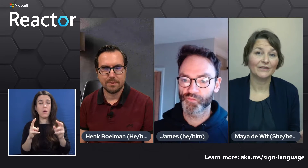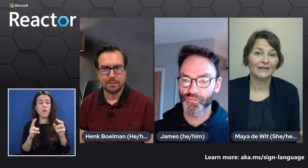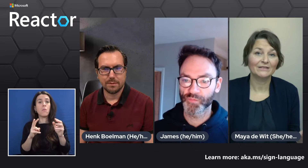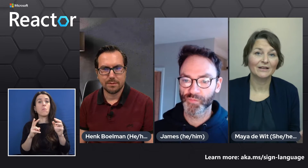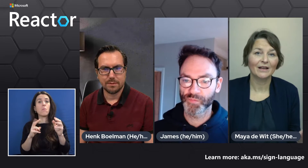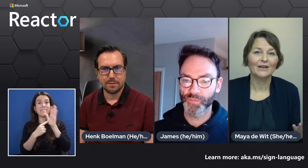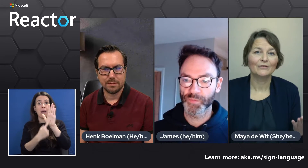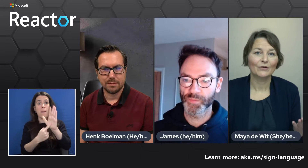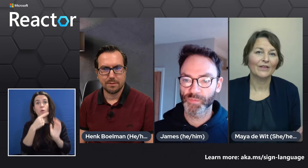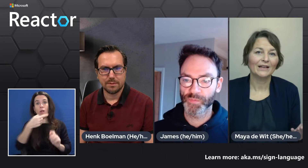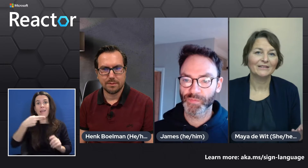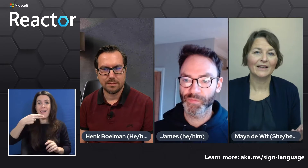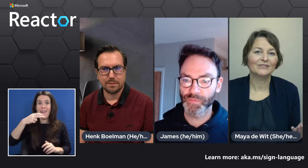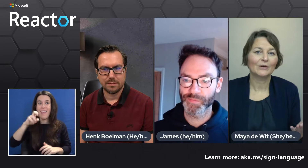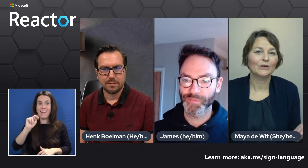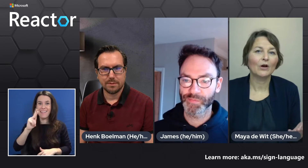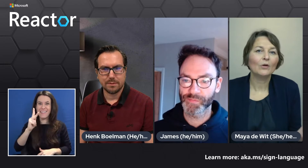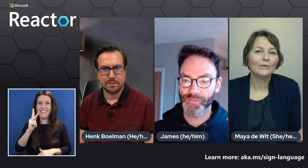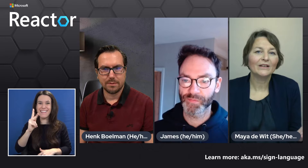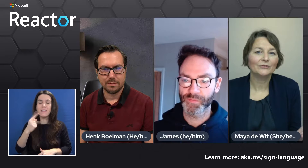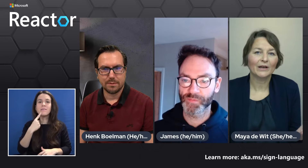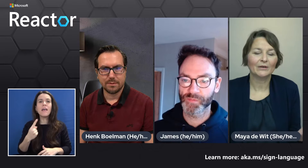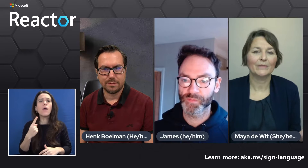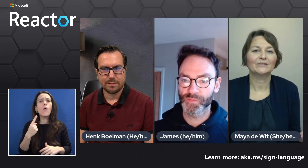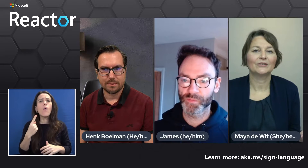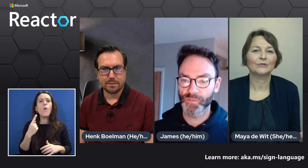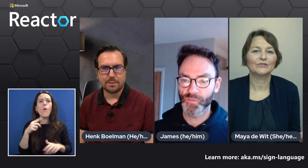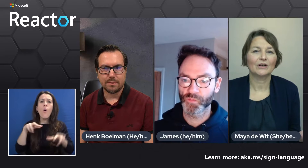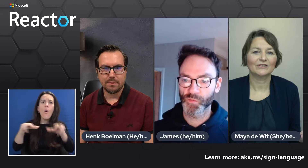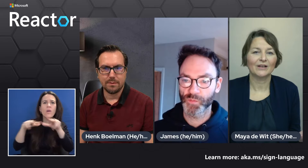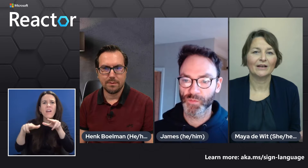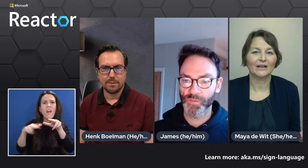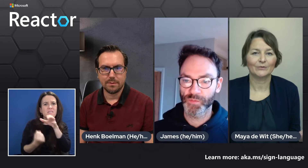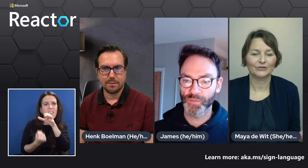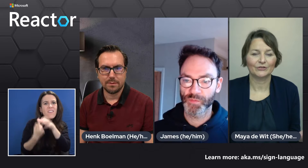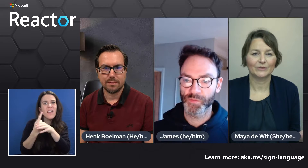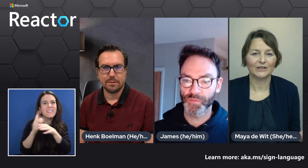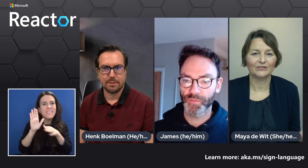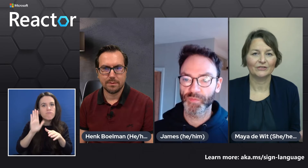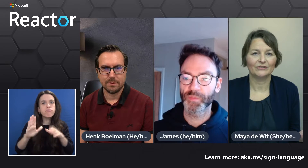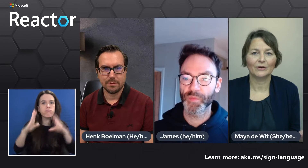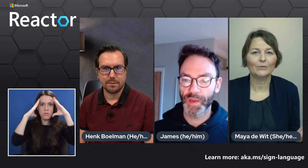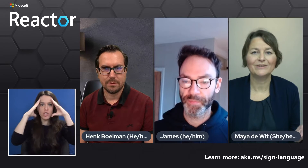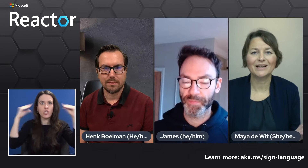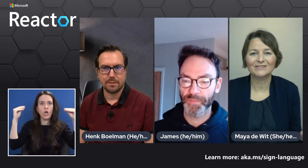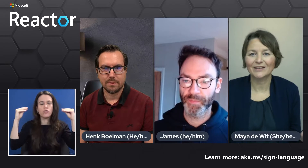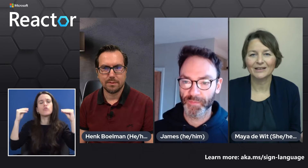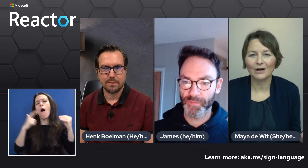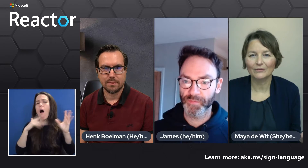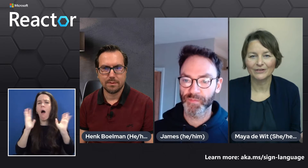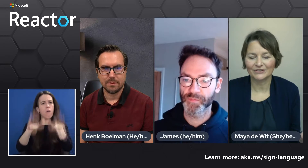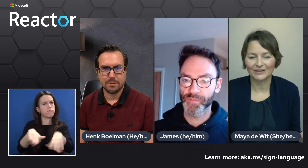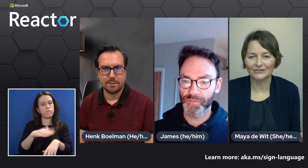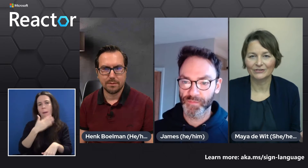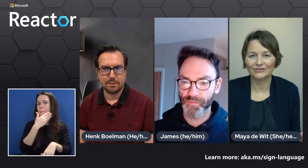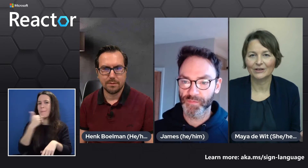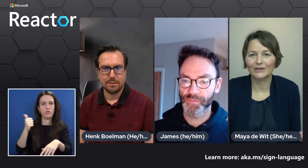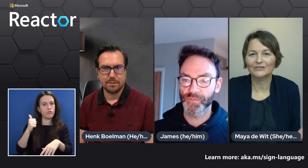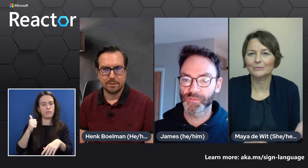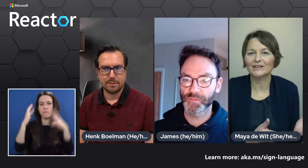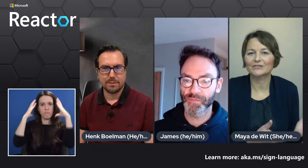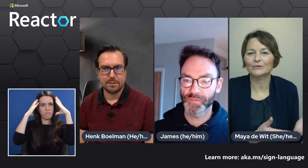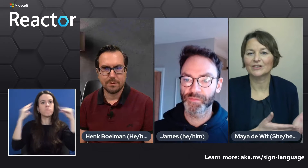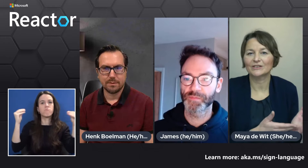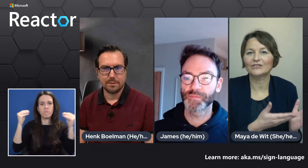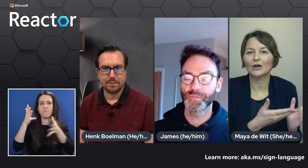Dutch event. For that case, I would always recommend to use Dutch Sign Language interpretation. So I would not say offer International Sign, because